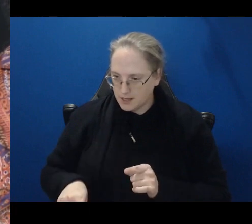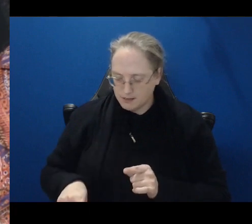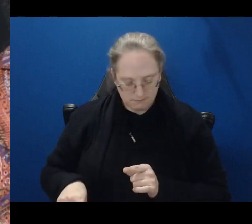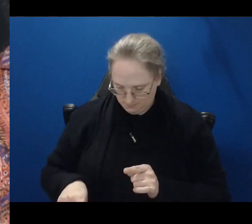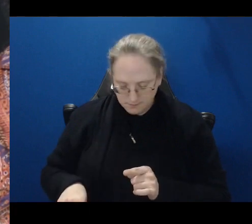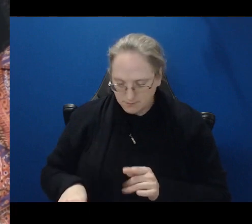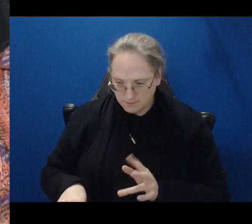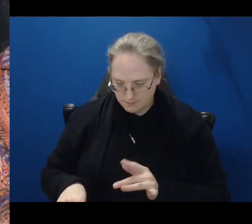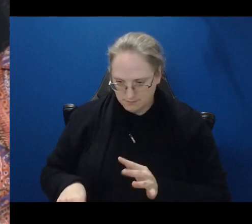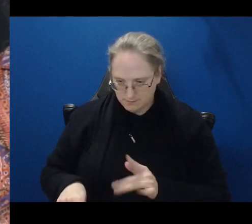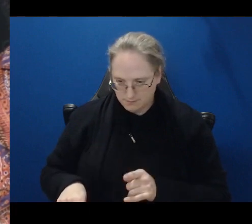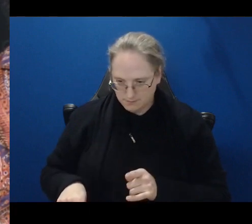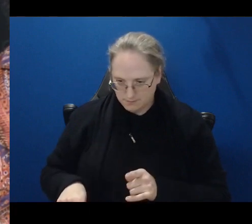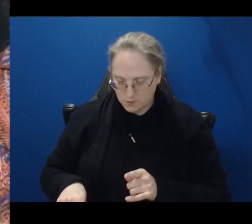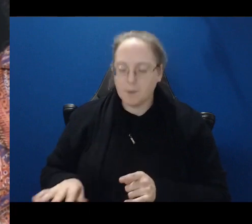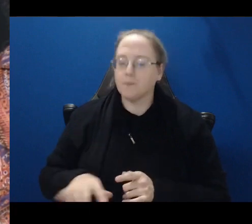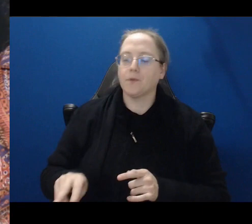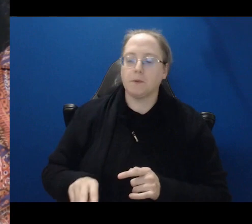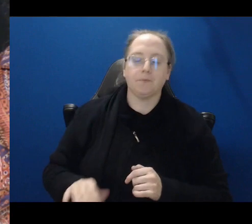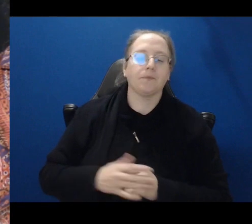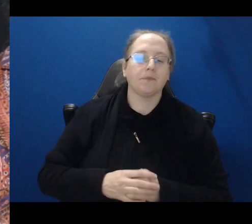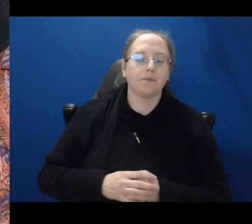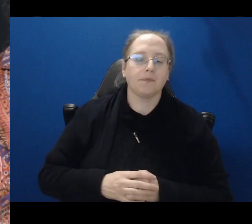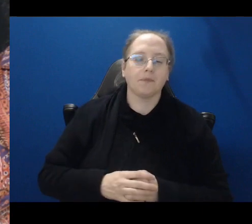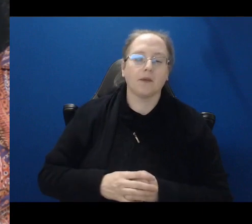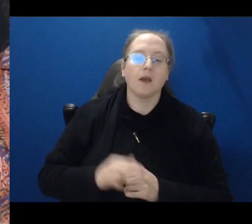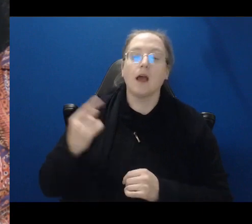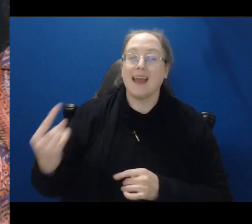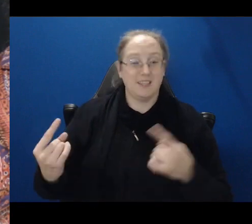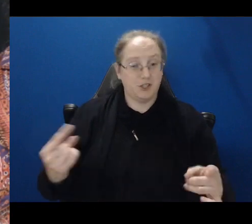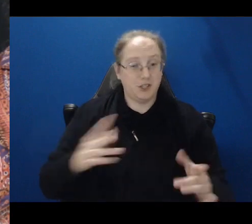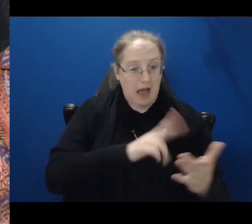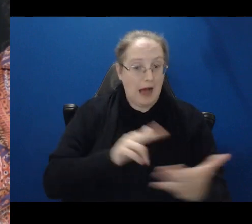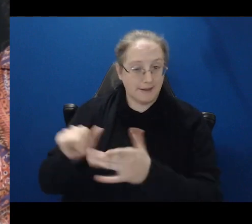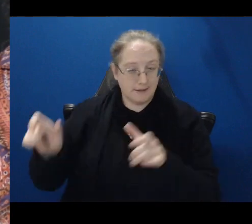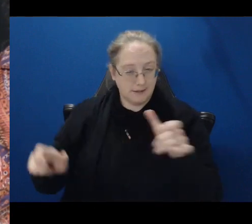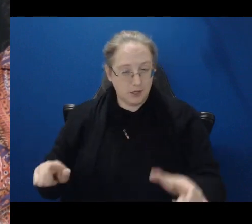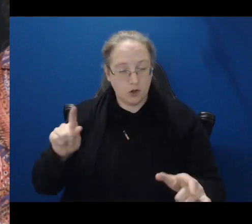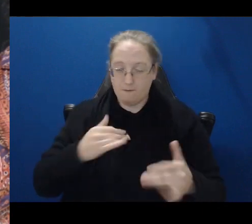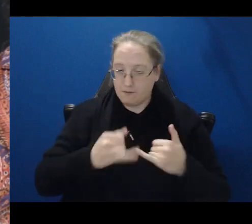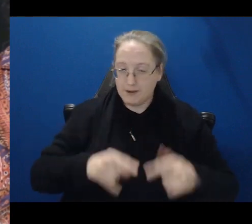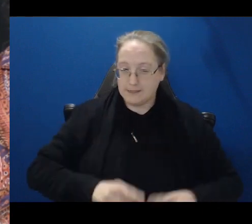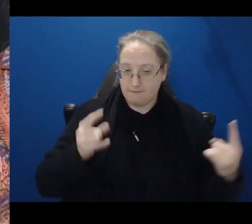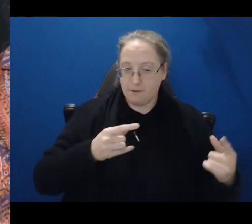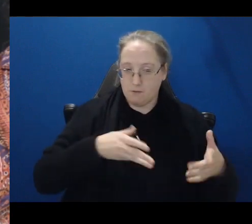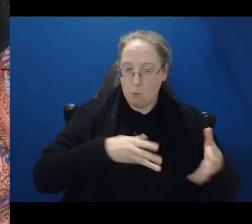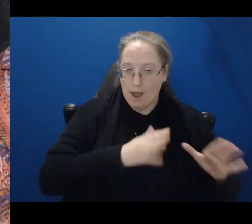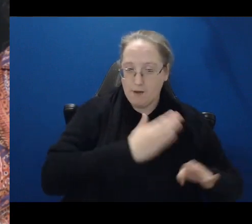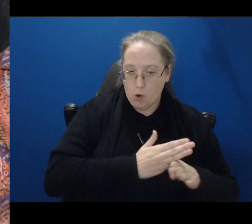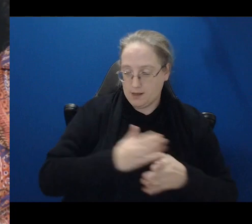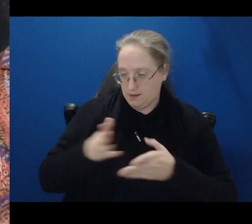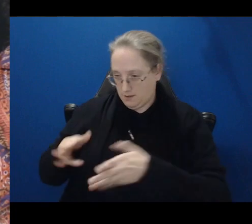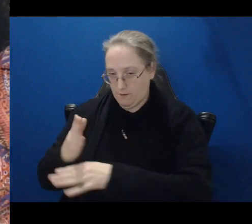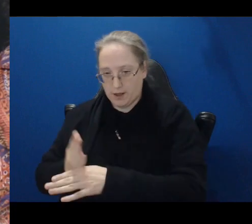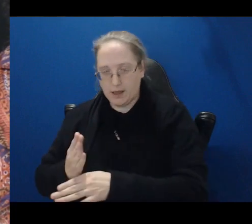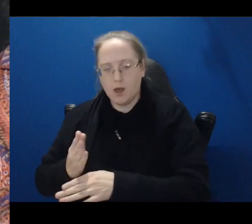it like as two artists with distinct practices to kind of work in this way? I mean, as we kind of said in the